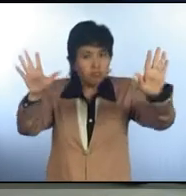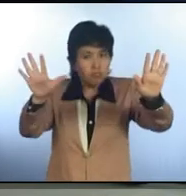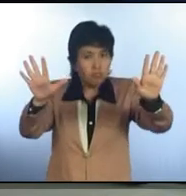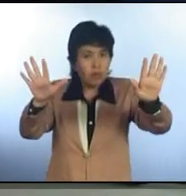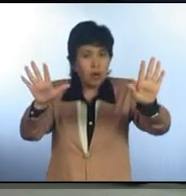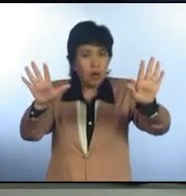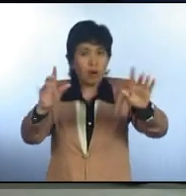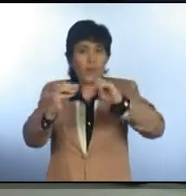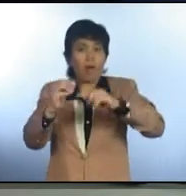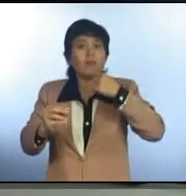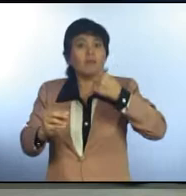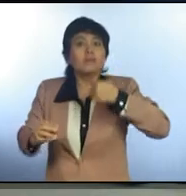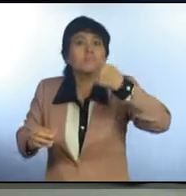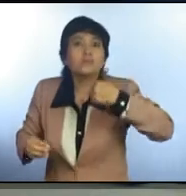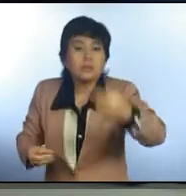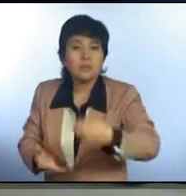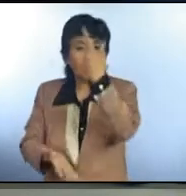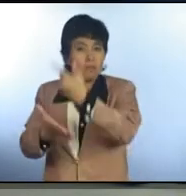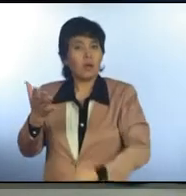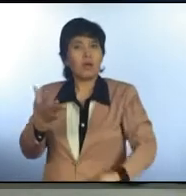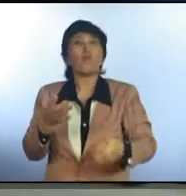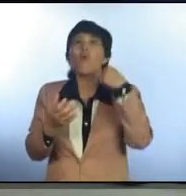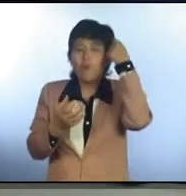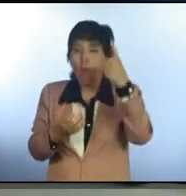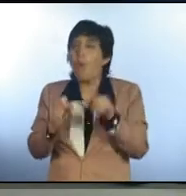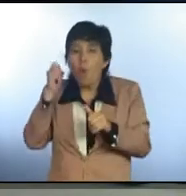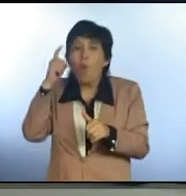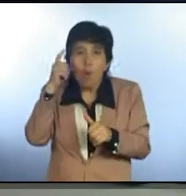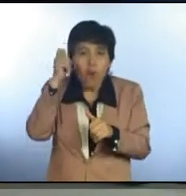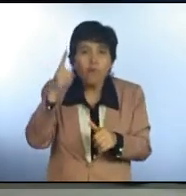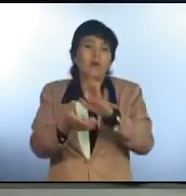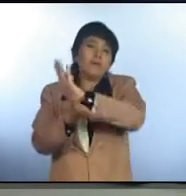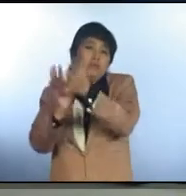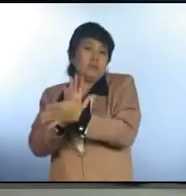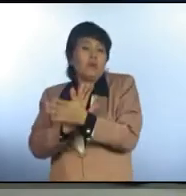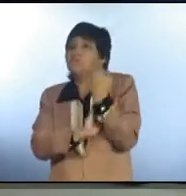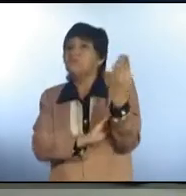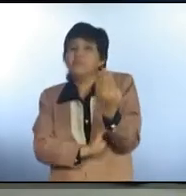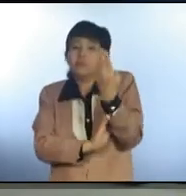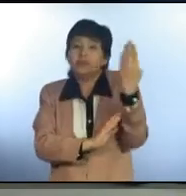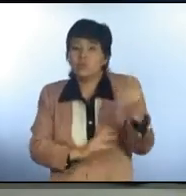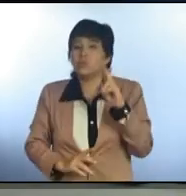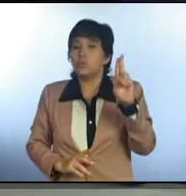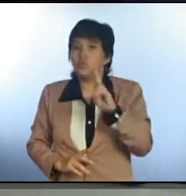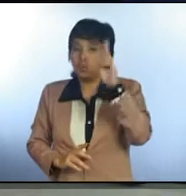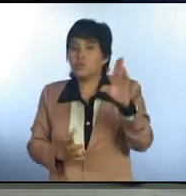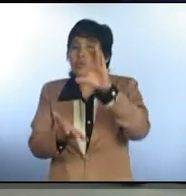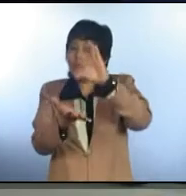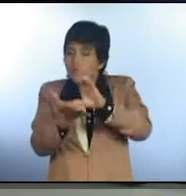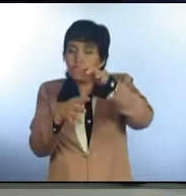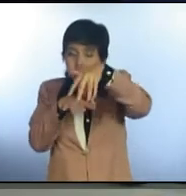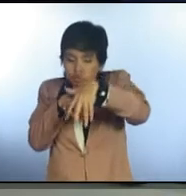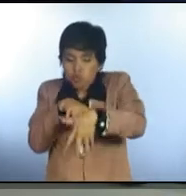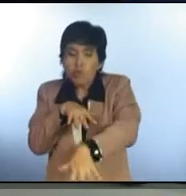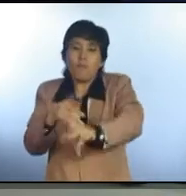the message is clear enough for you to understand, often we would use a central root